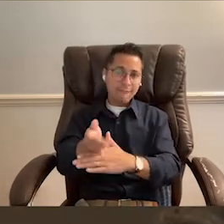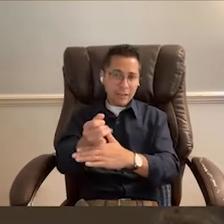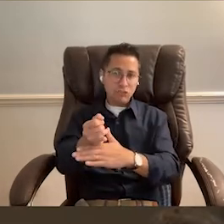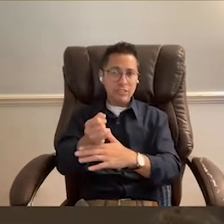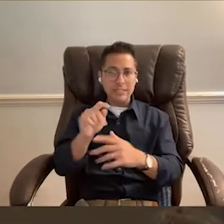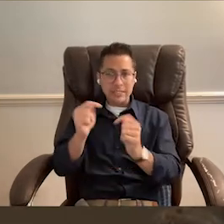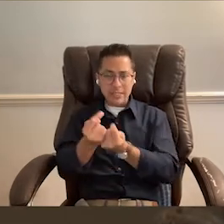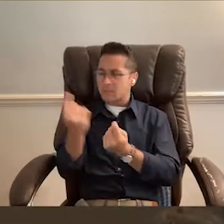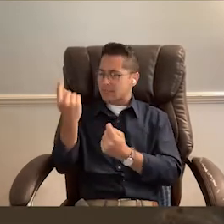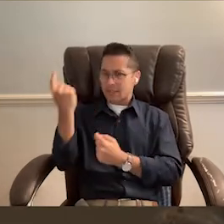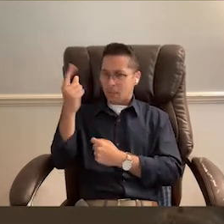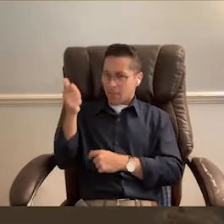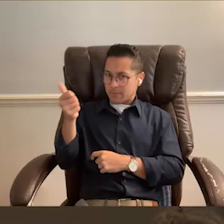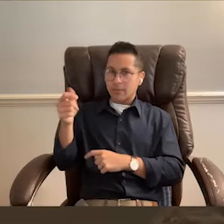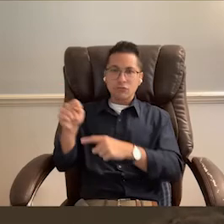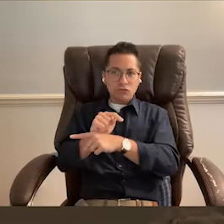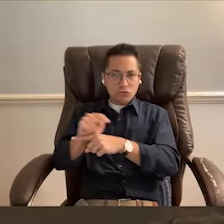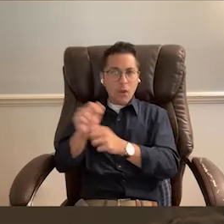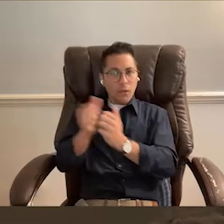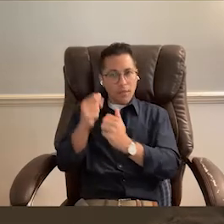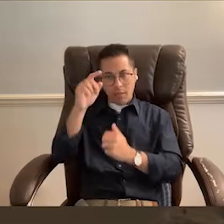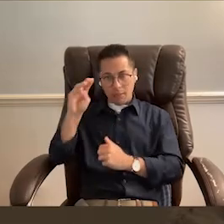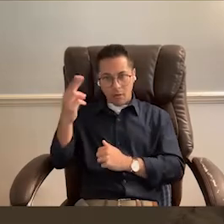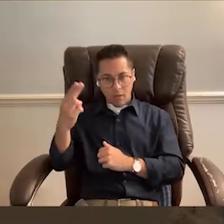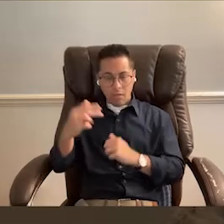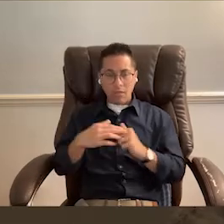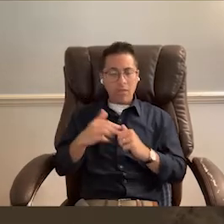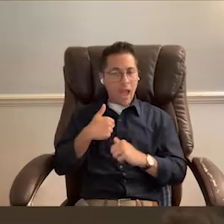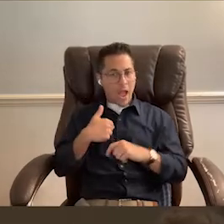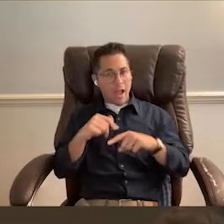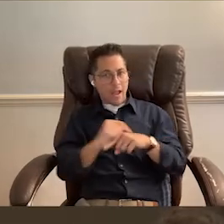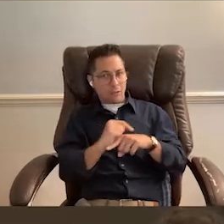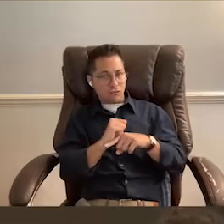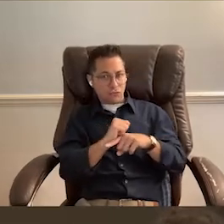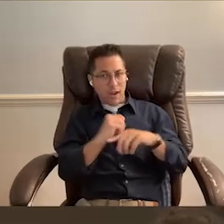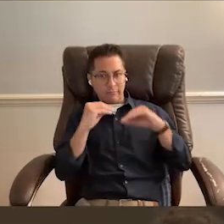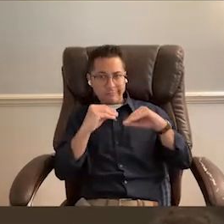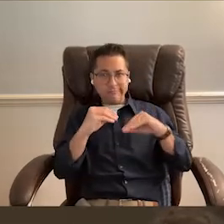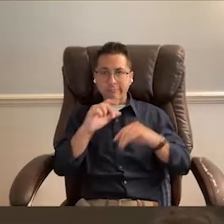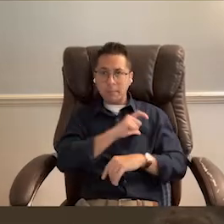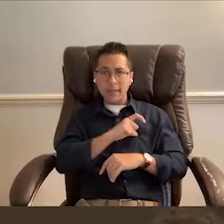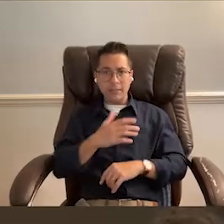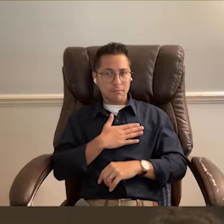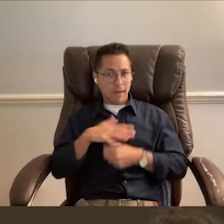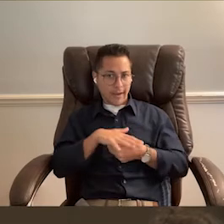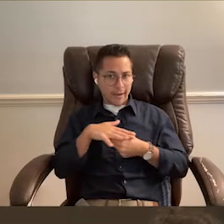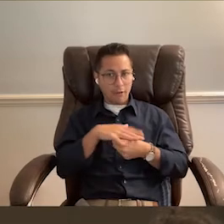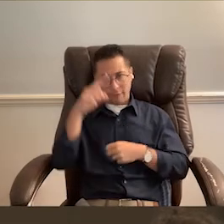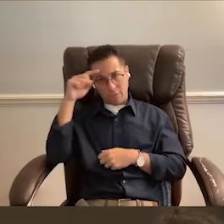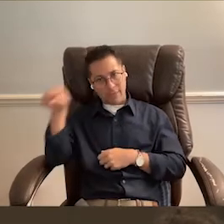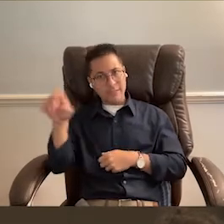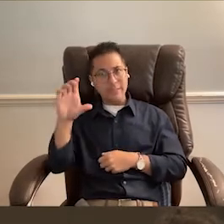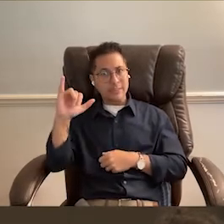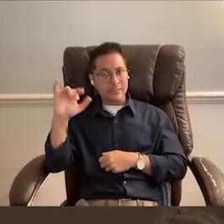for a CIT police officer. That is a crisis intervention team. That is someone that's been trained in mental health. I actually